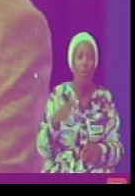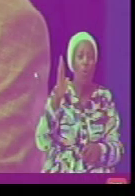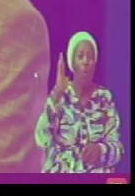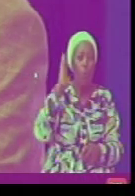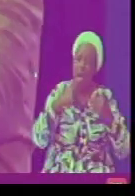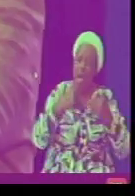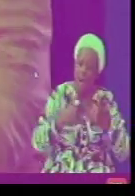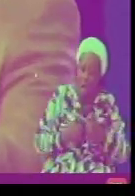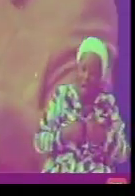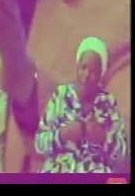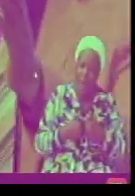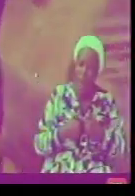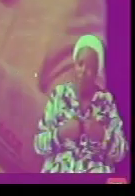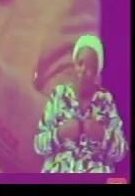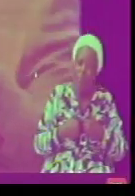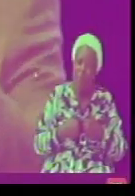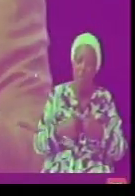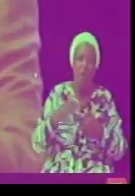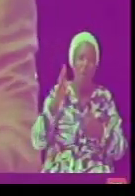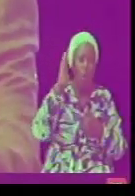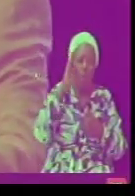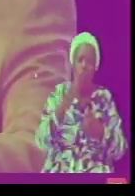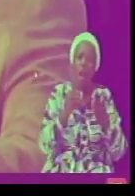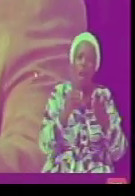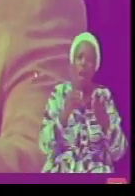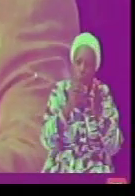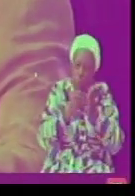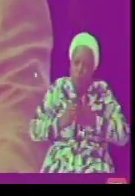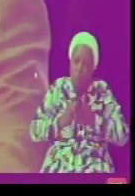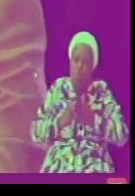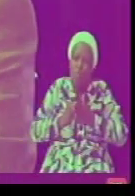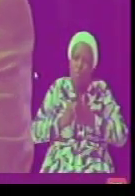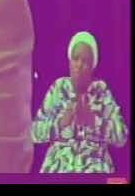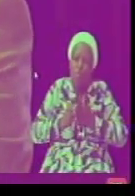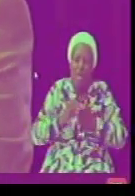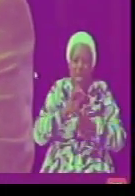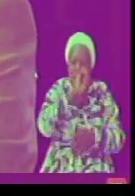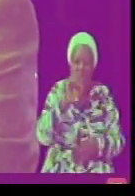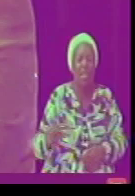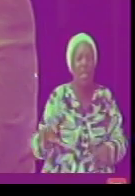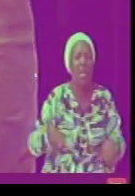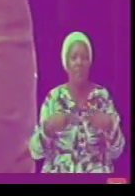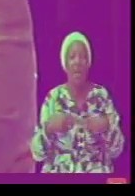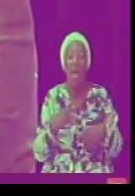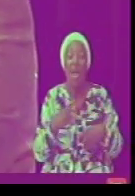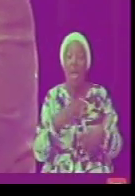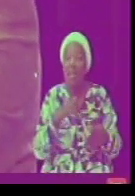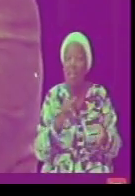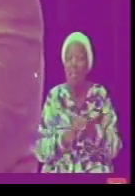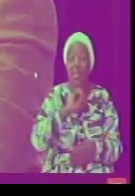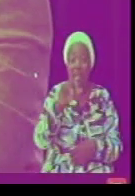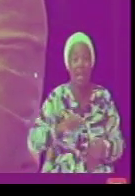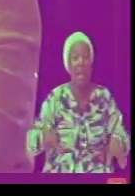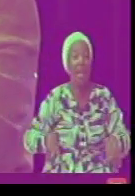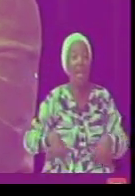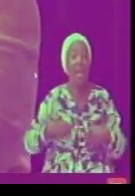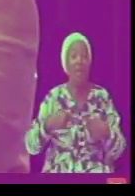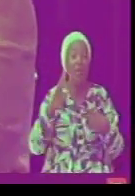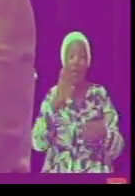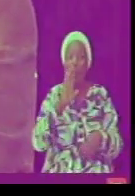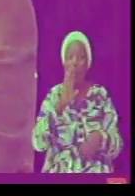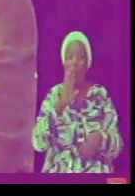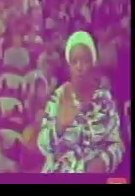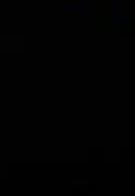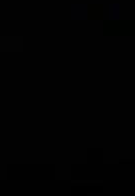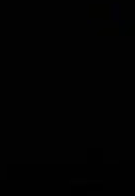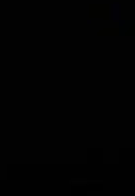name. It says, but will have, will possess, will own eternal life.